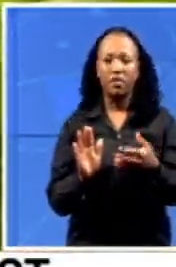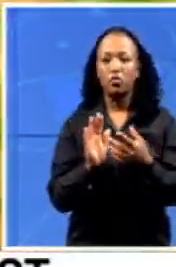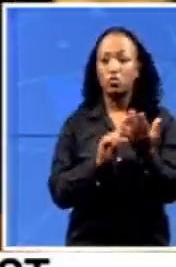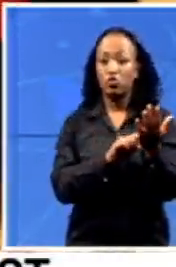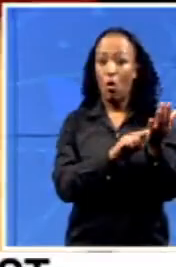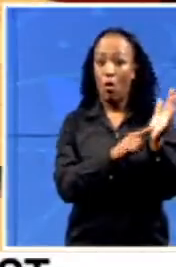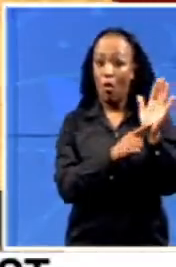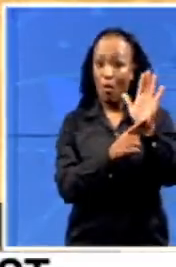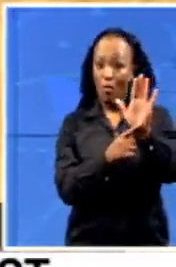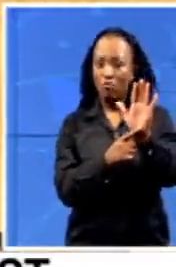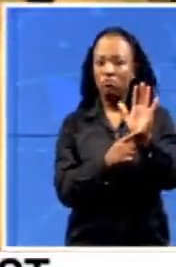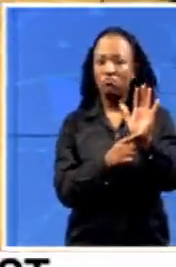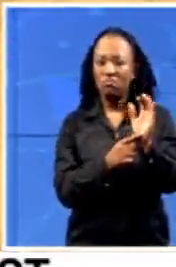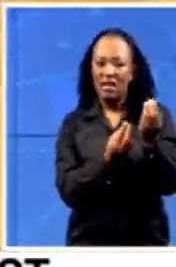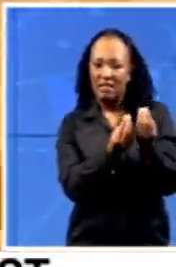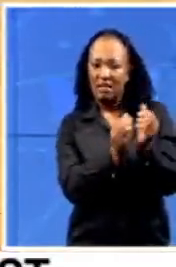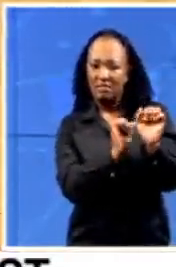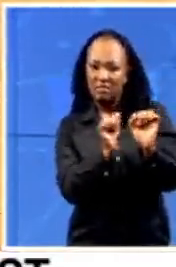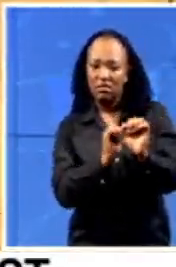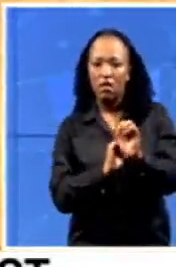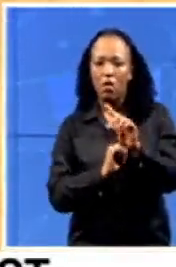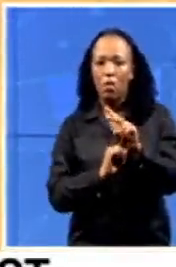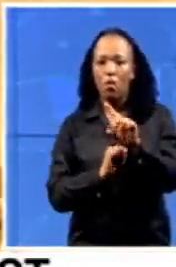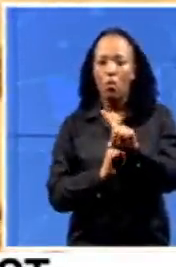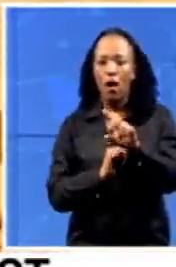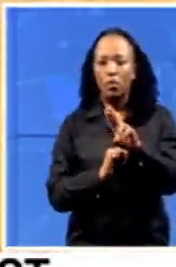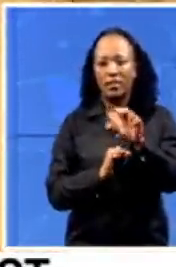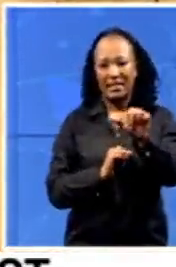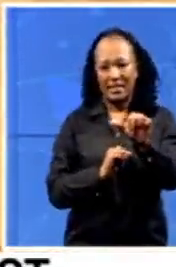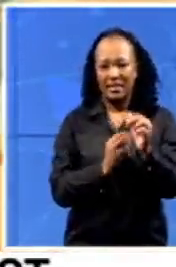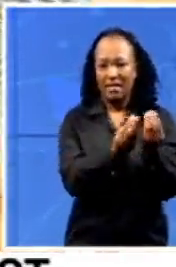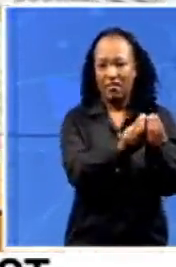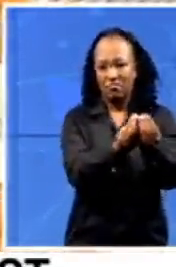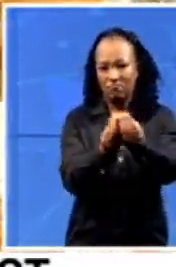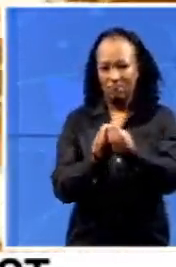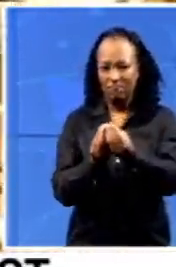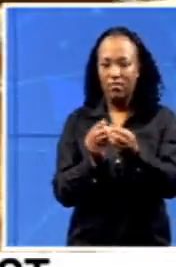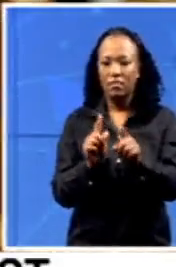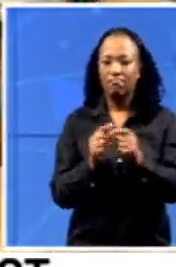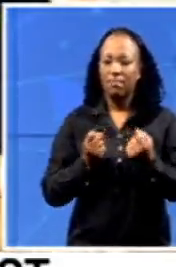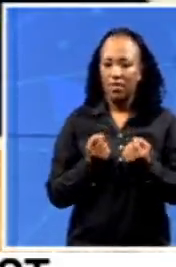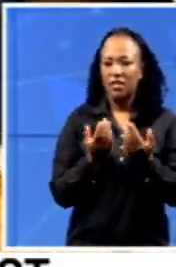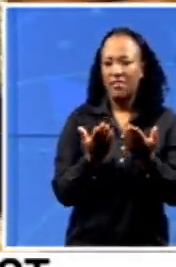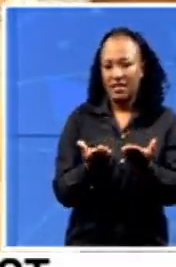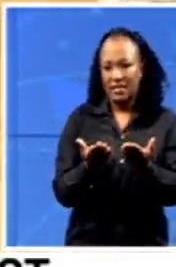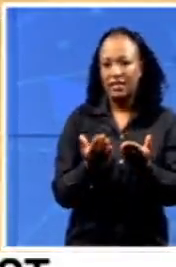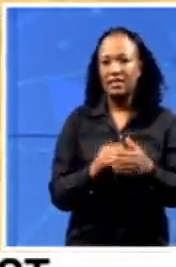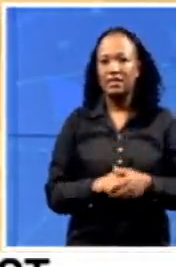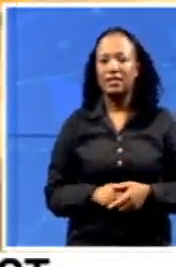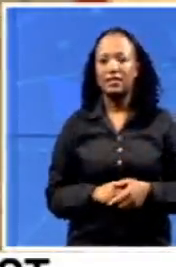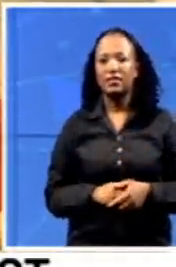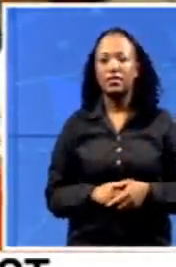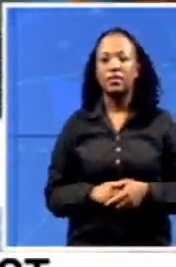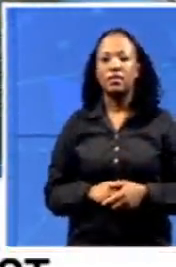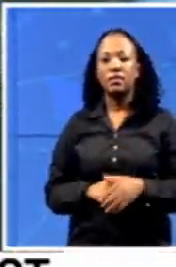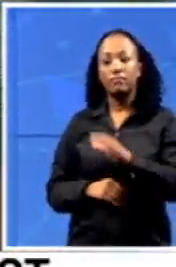or showcasing their products, 126 products as well as services Sir, you are